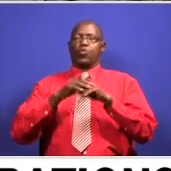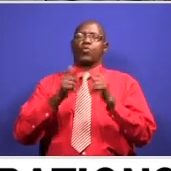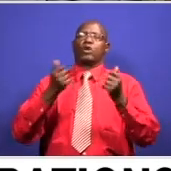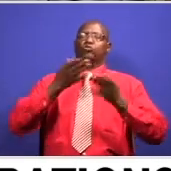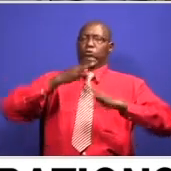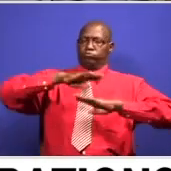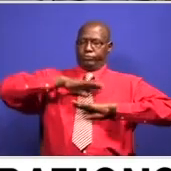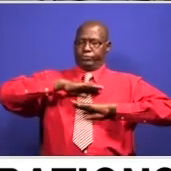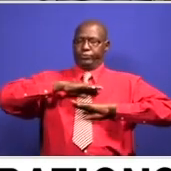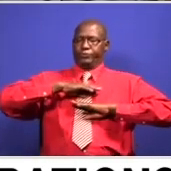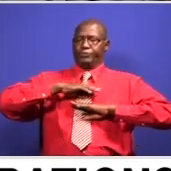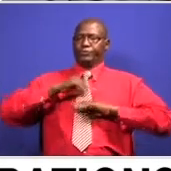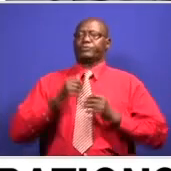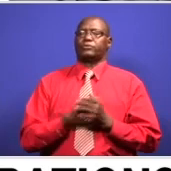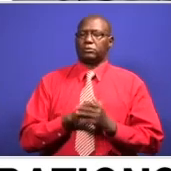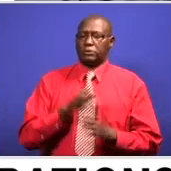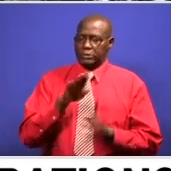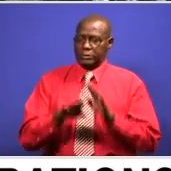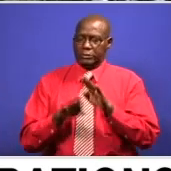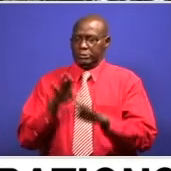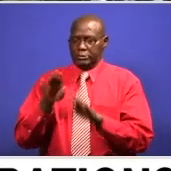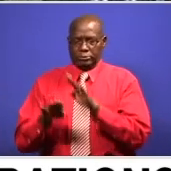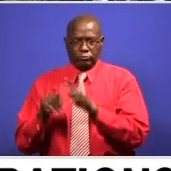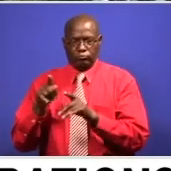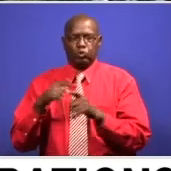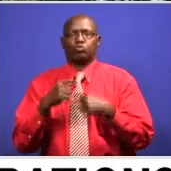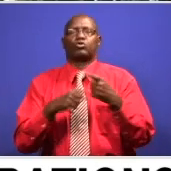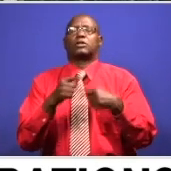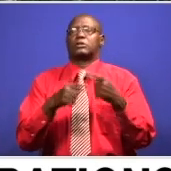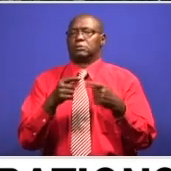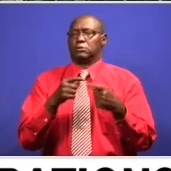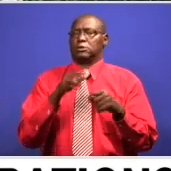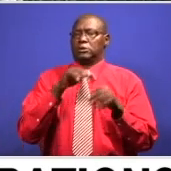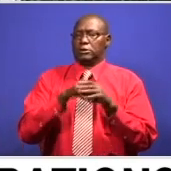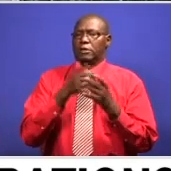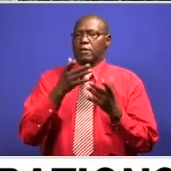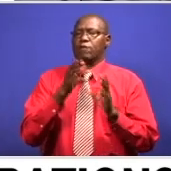the pace of the progression that is there in terms of